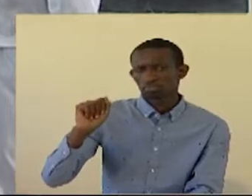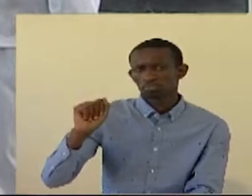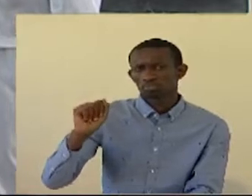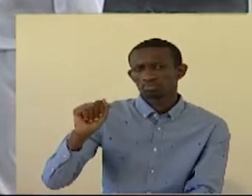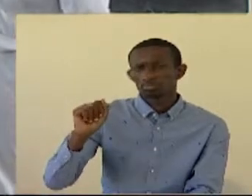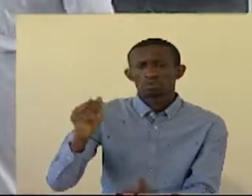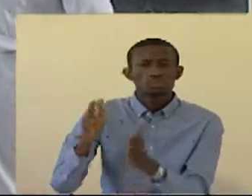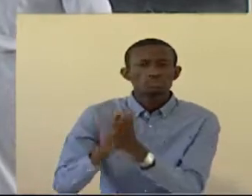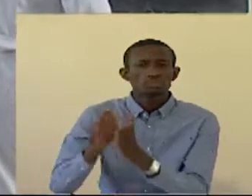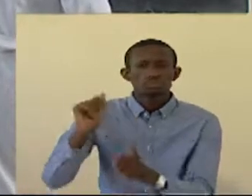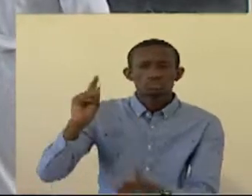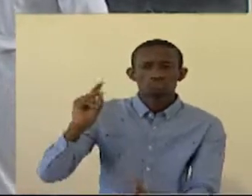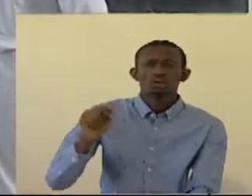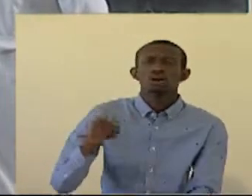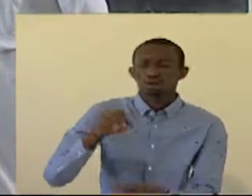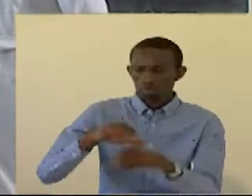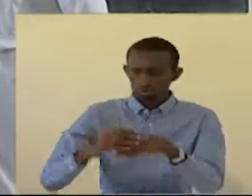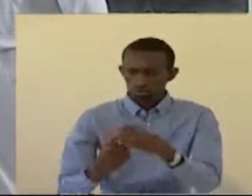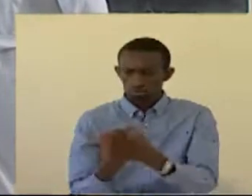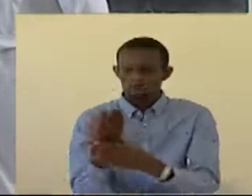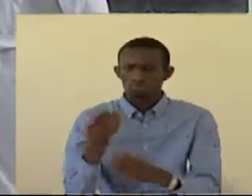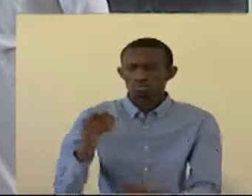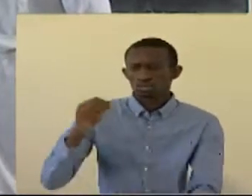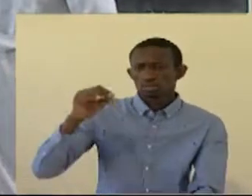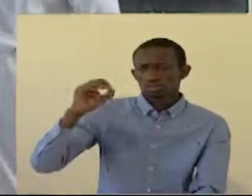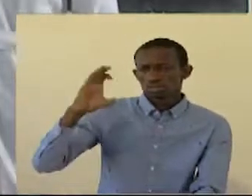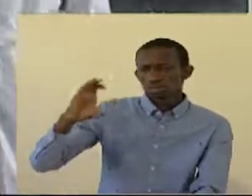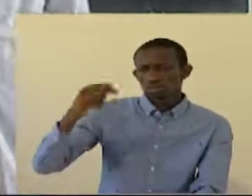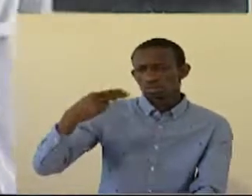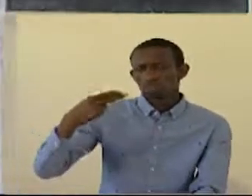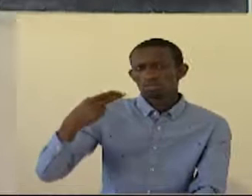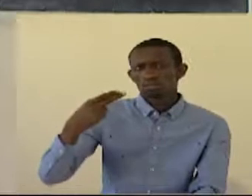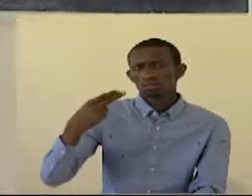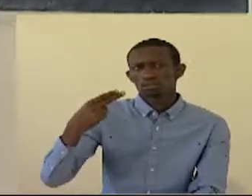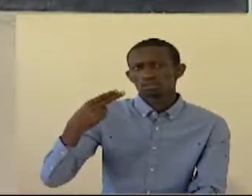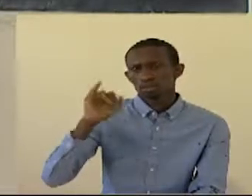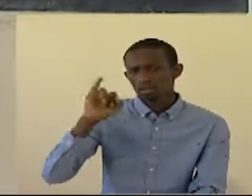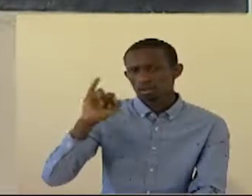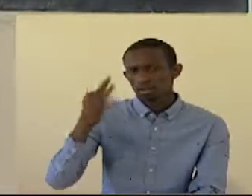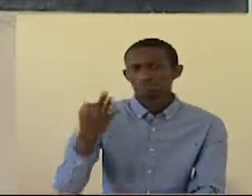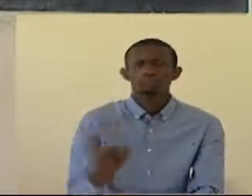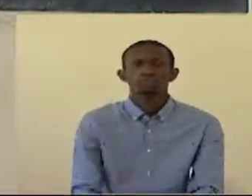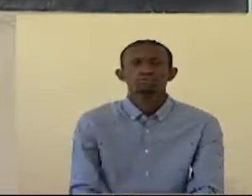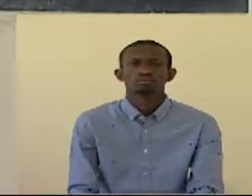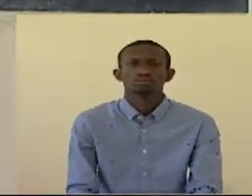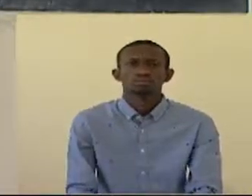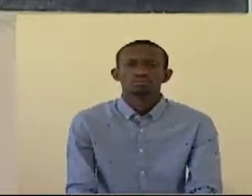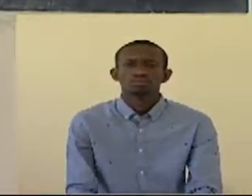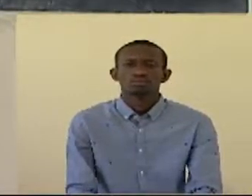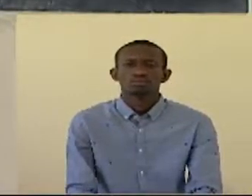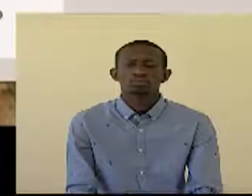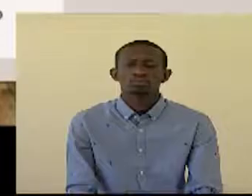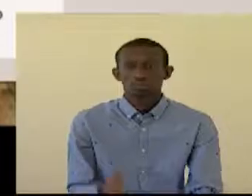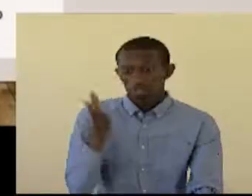and iodine, we produce CHI3, the compound we call iodoform. So